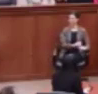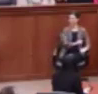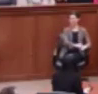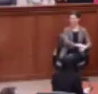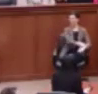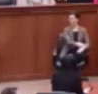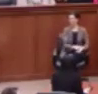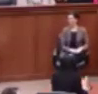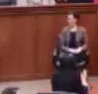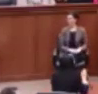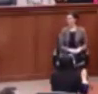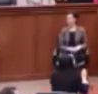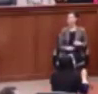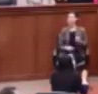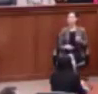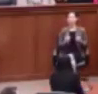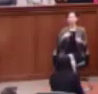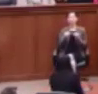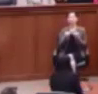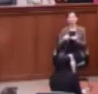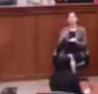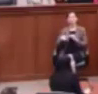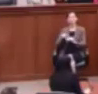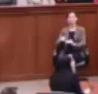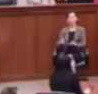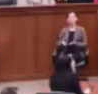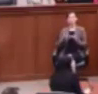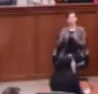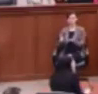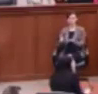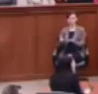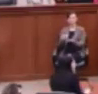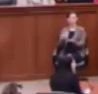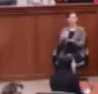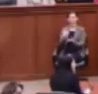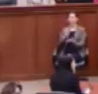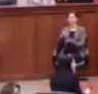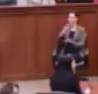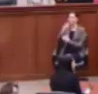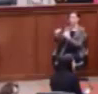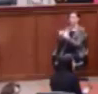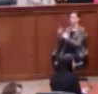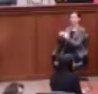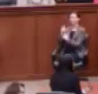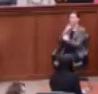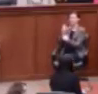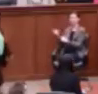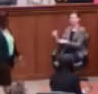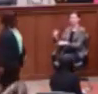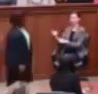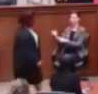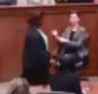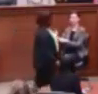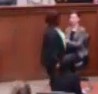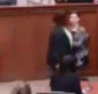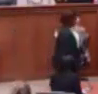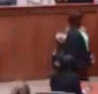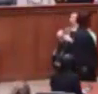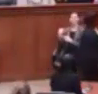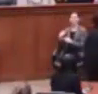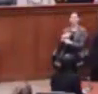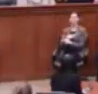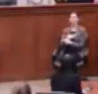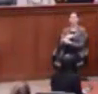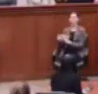that we are continuing to implement the recommendations of our expert advisors who came out last year to give us